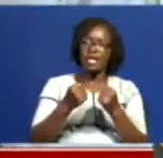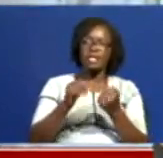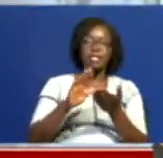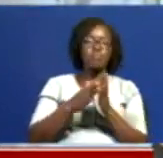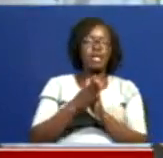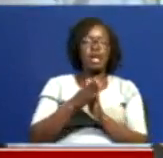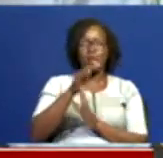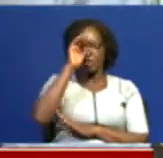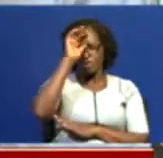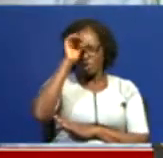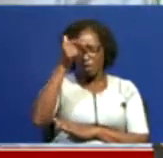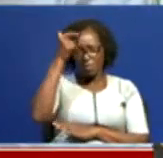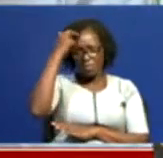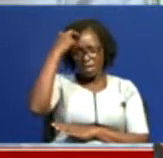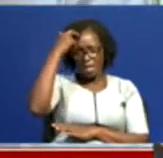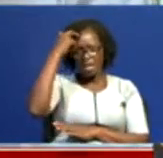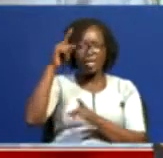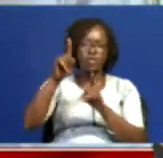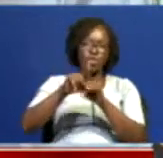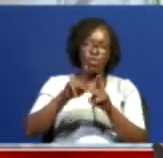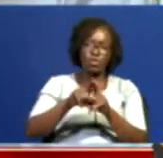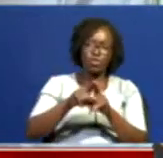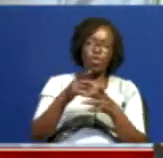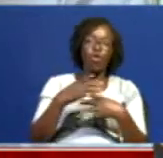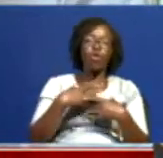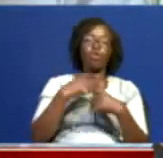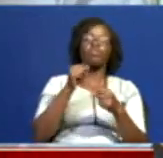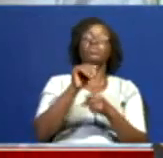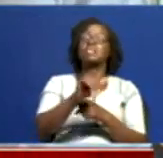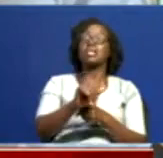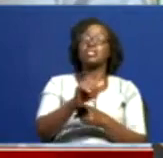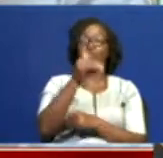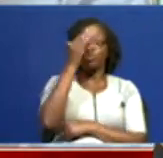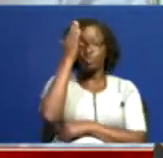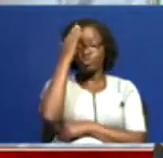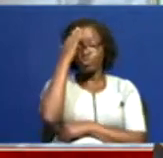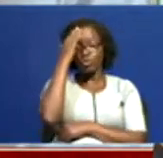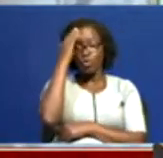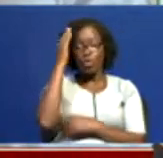akili ya mtu, inakupatia pia your self-confidence, ya kwamba unajua